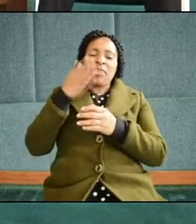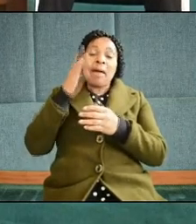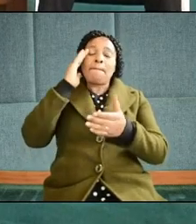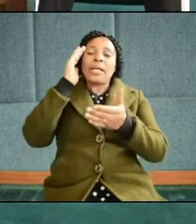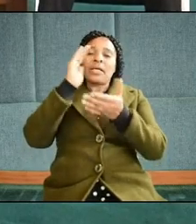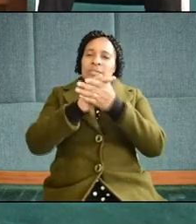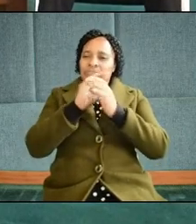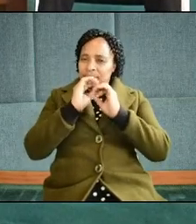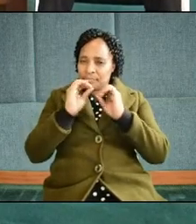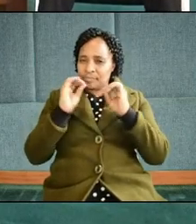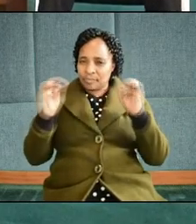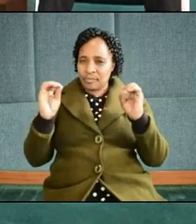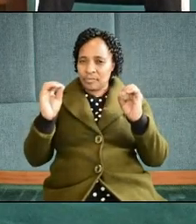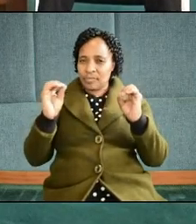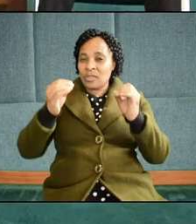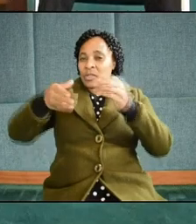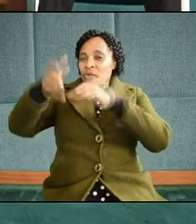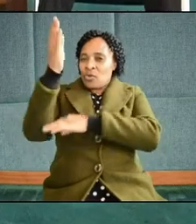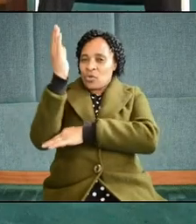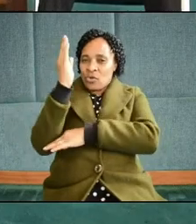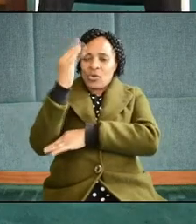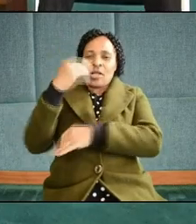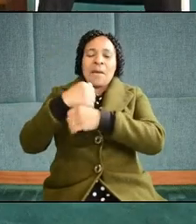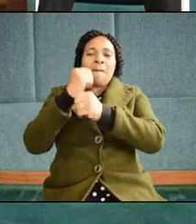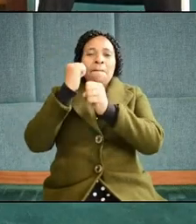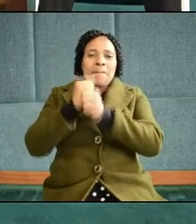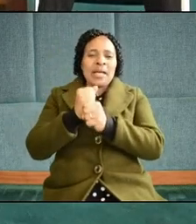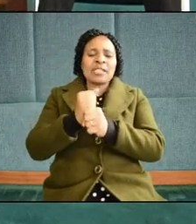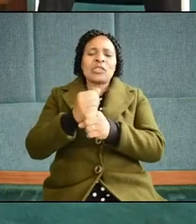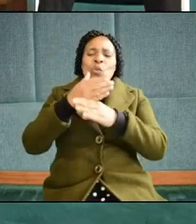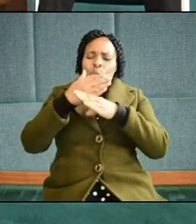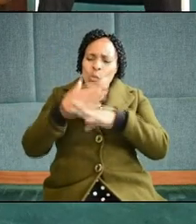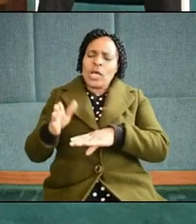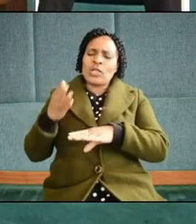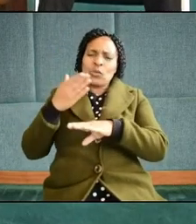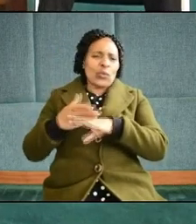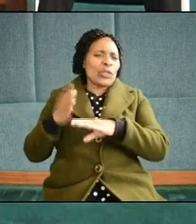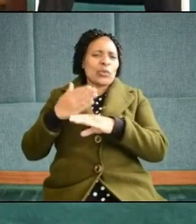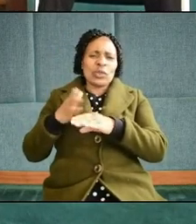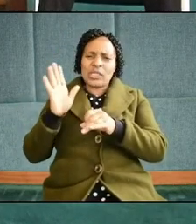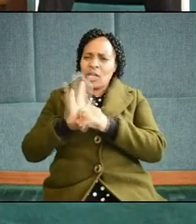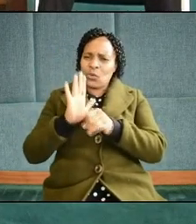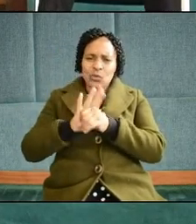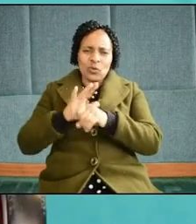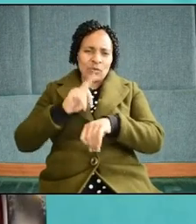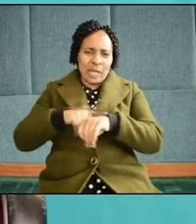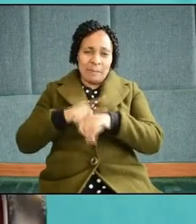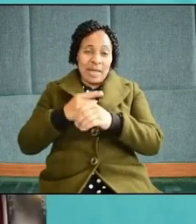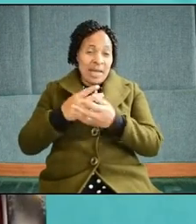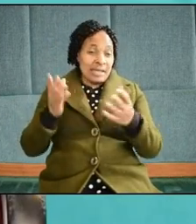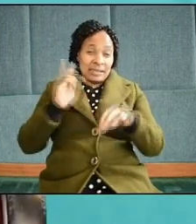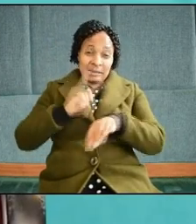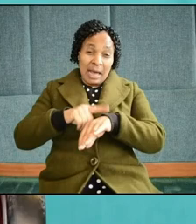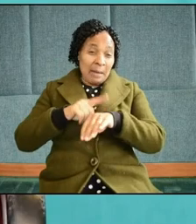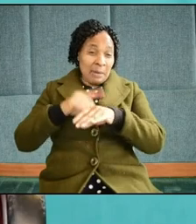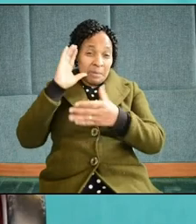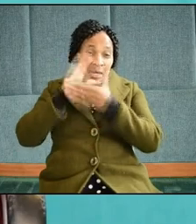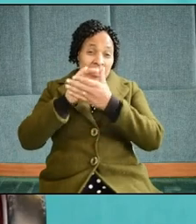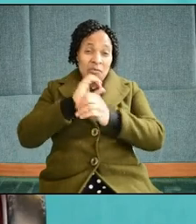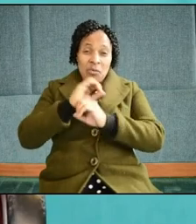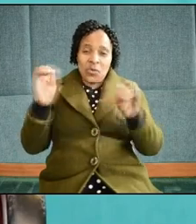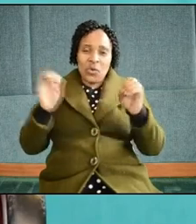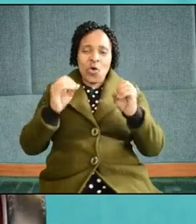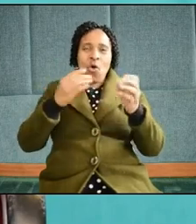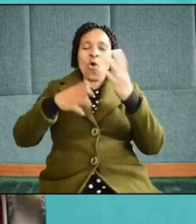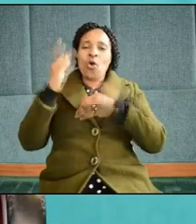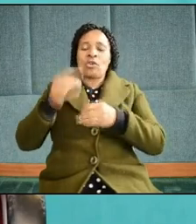unbelief in God just made them waste so much time, because any time they did not believe, then God would take